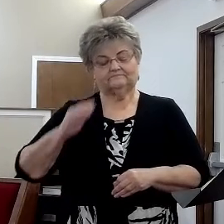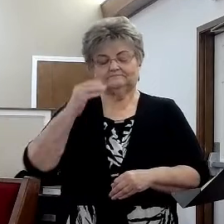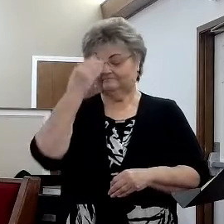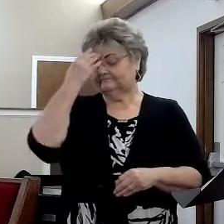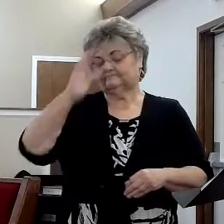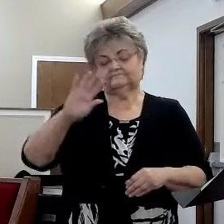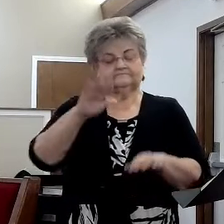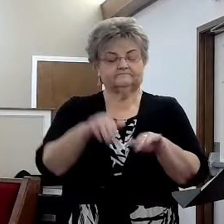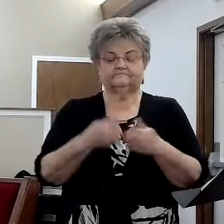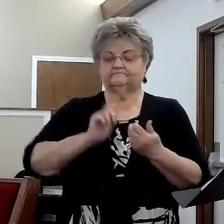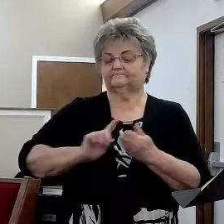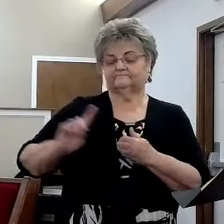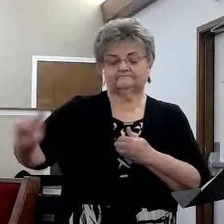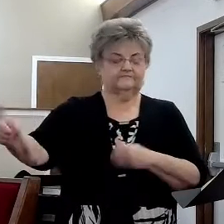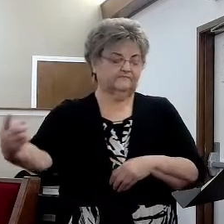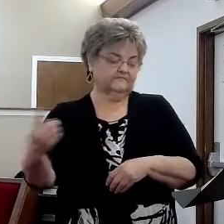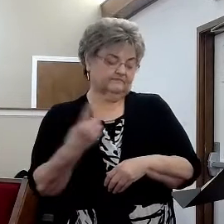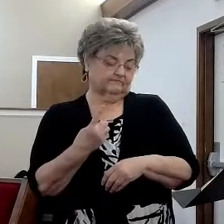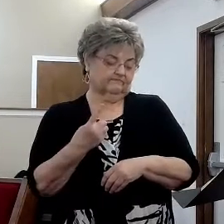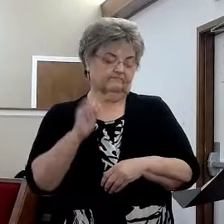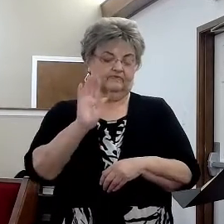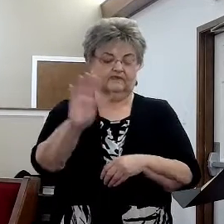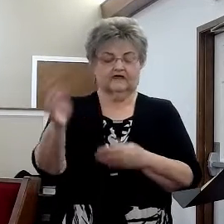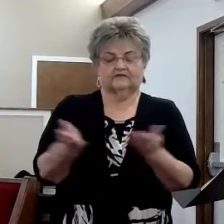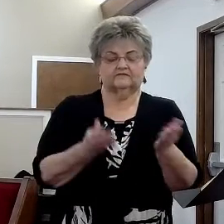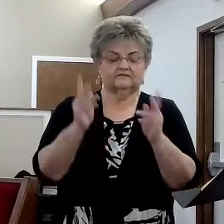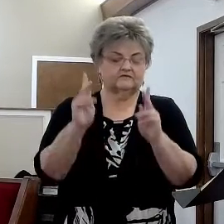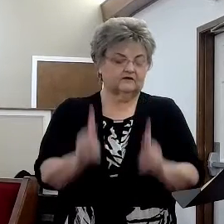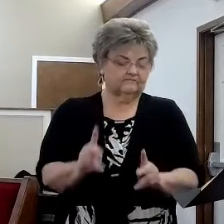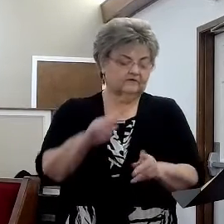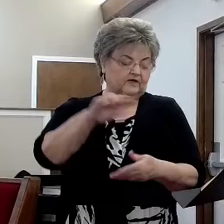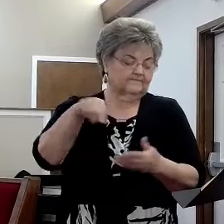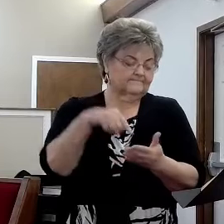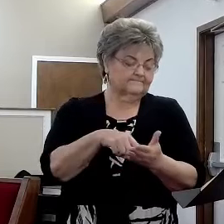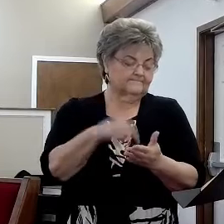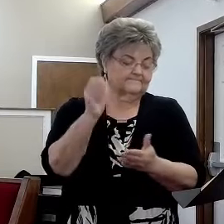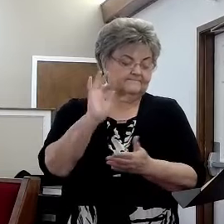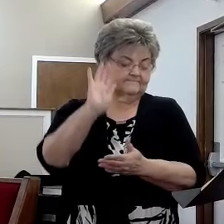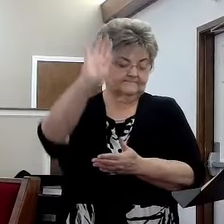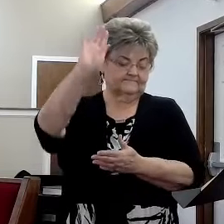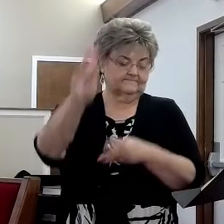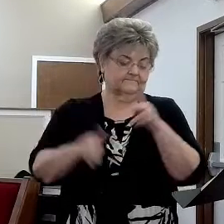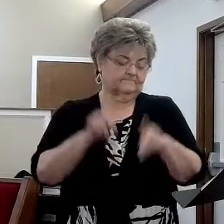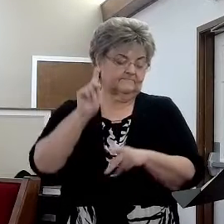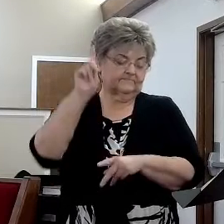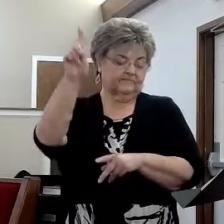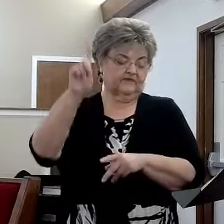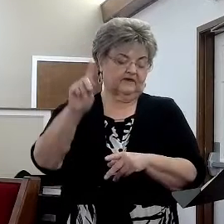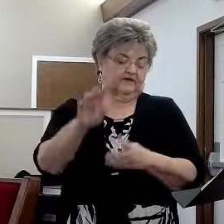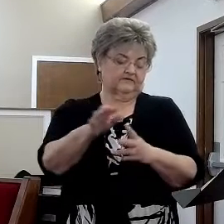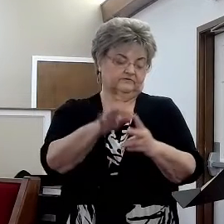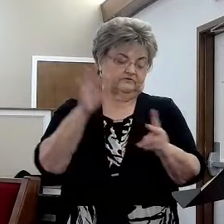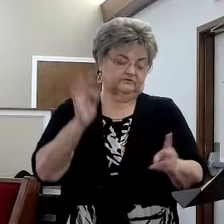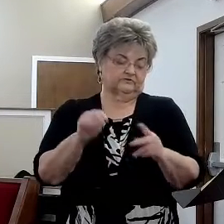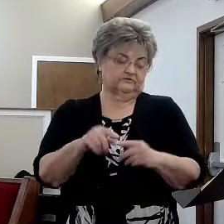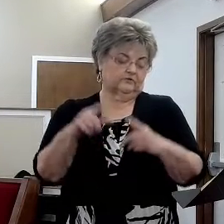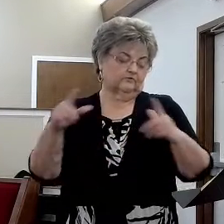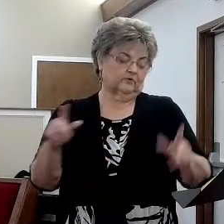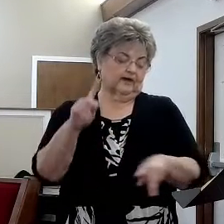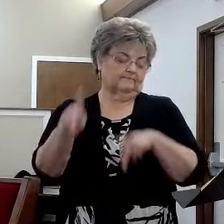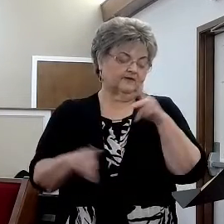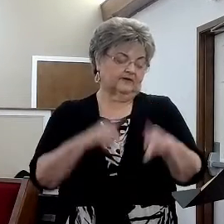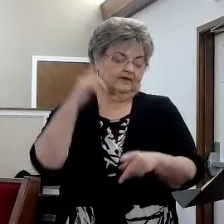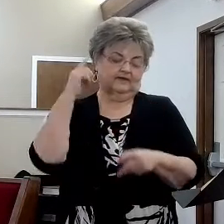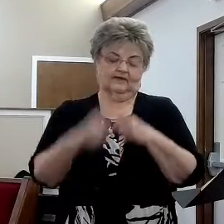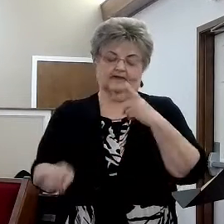in. And thy servant is in the midst of thy people, which thou hast chosen, a great people that cannot